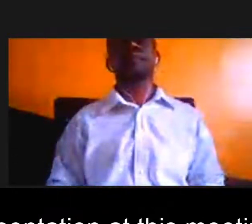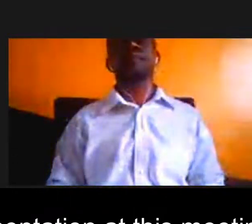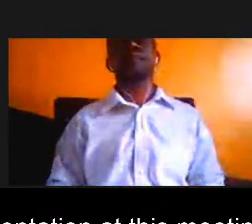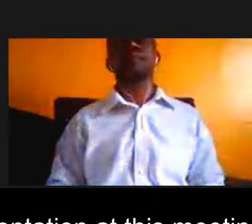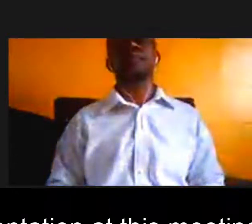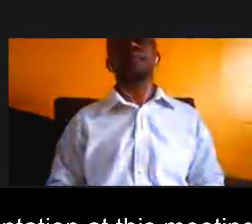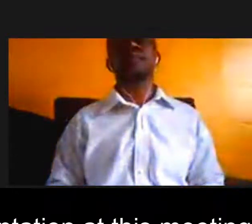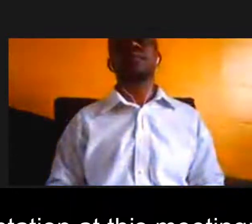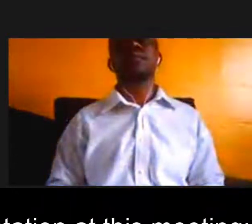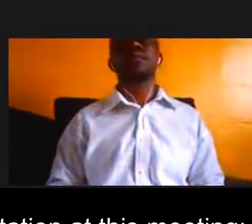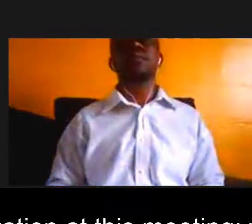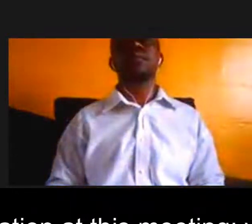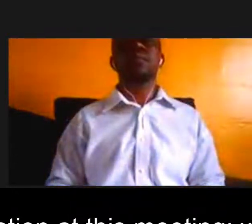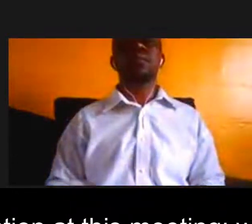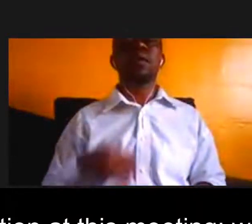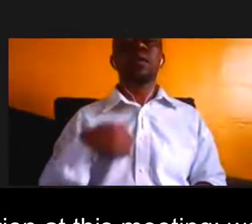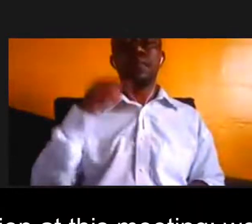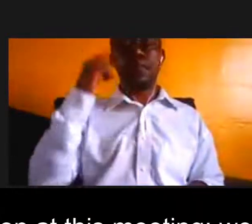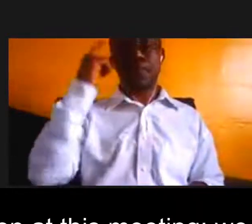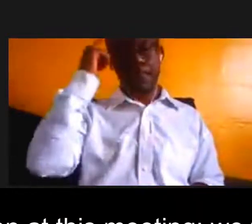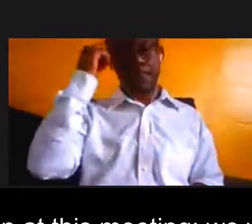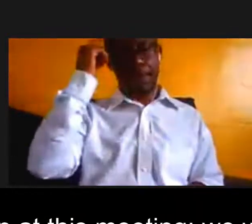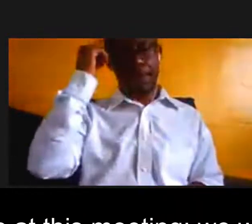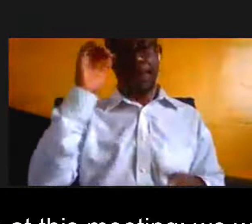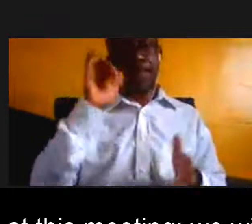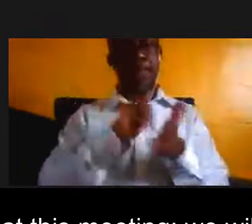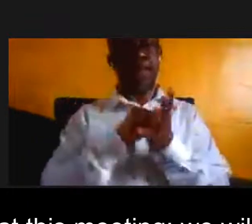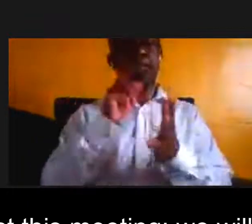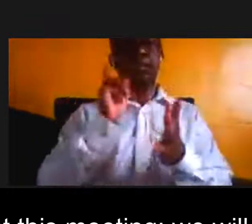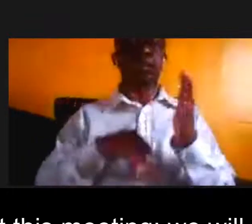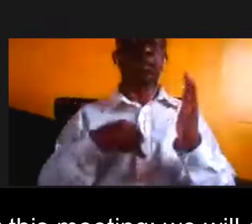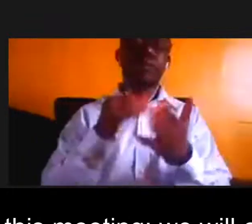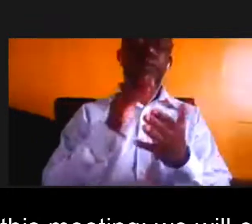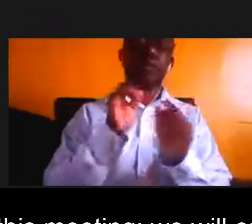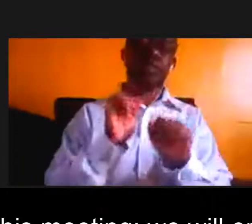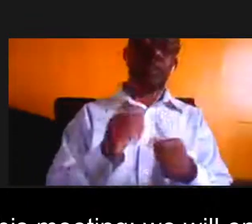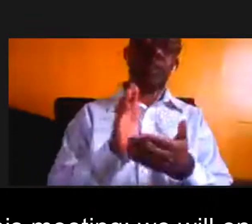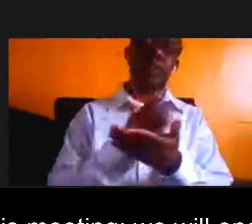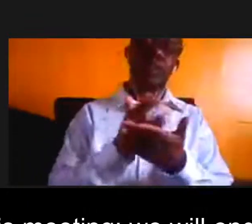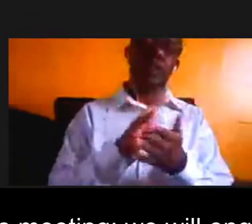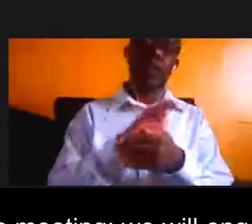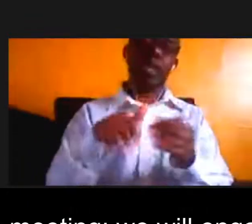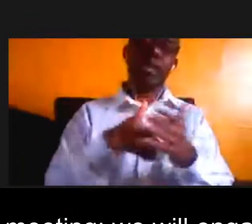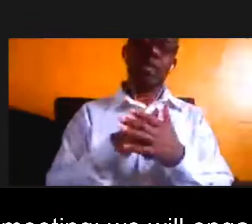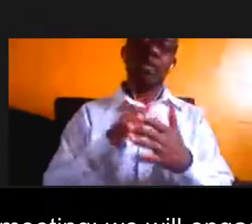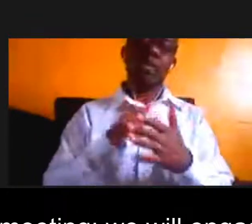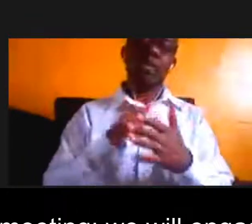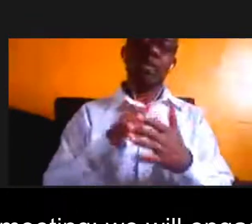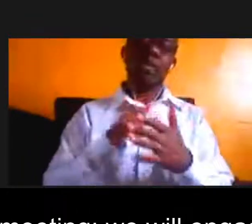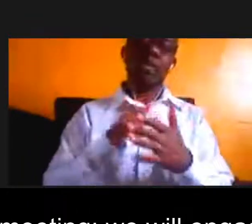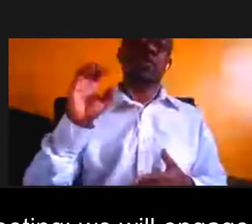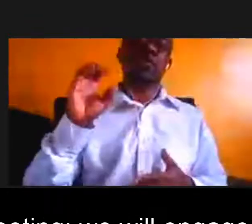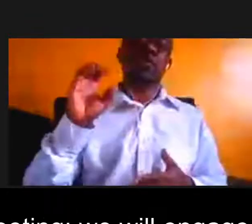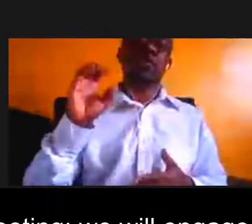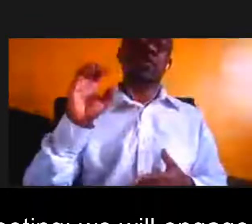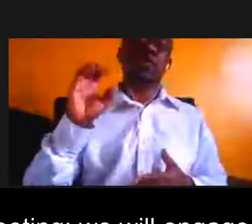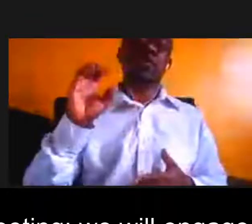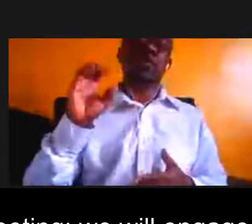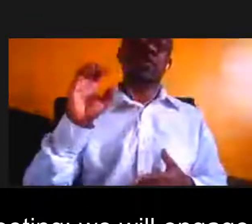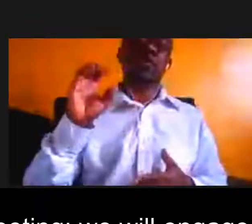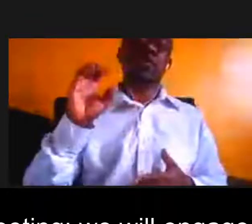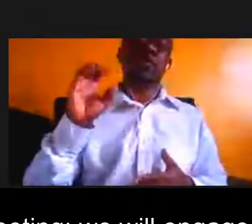of? I think that is what I would have to share concerning the CSO Forum strategic direction and the